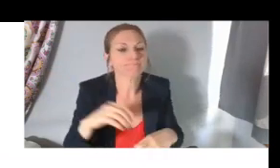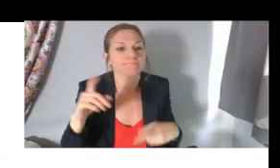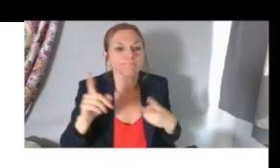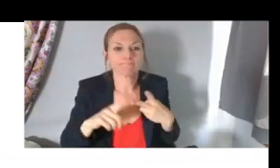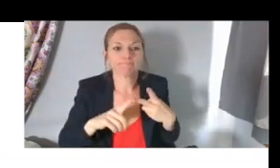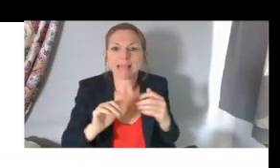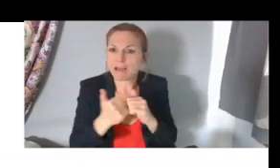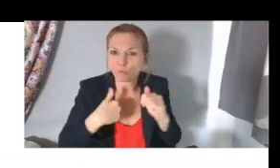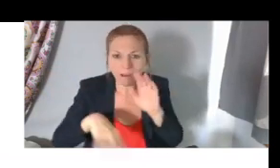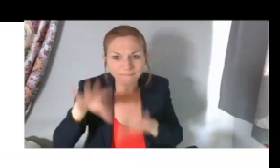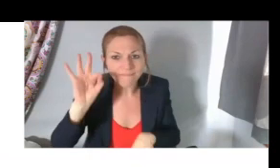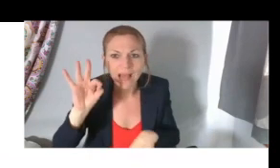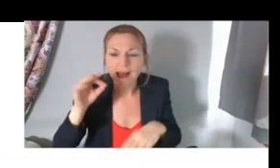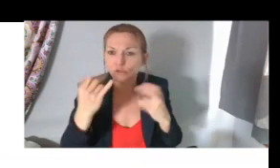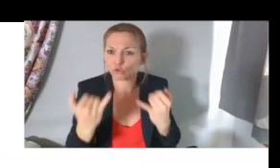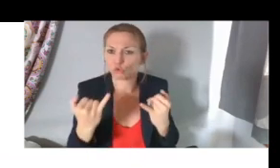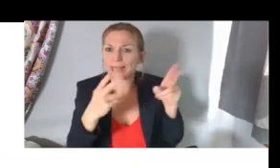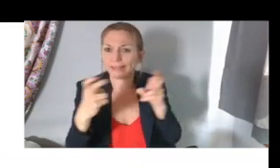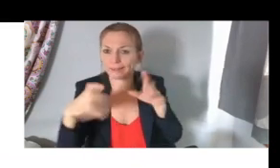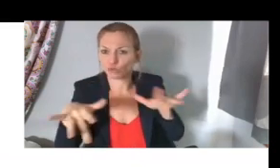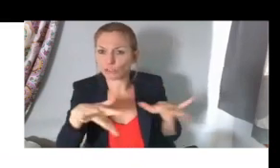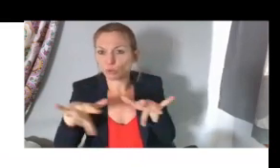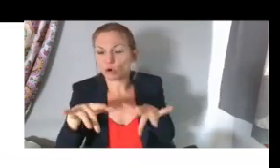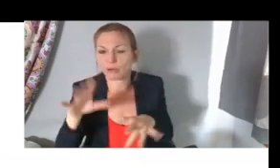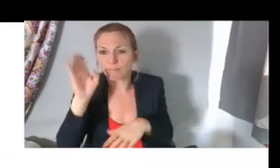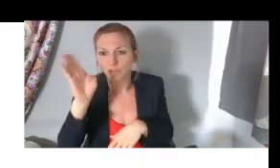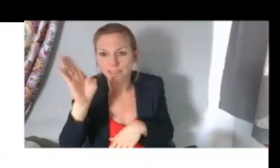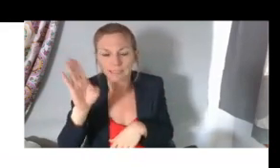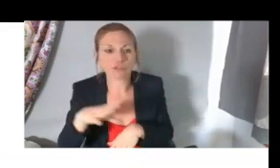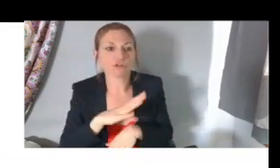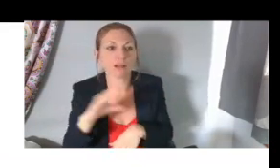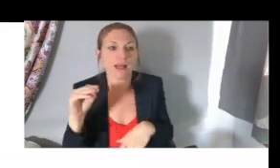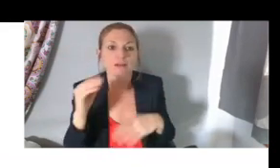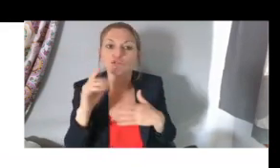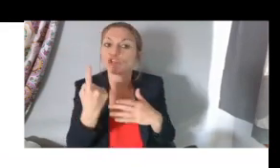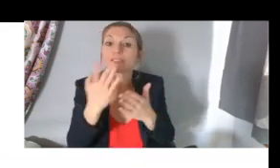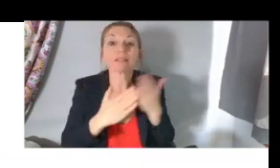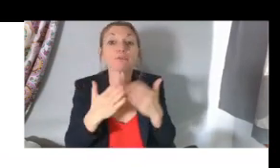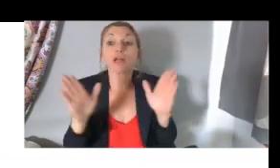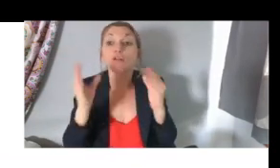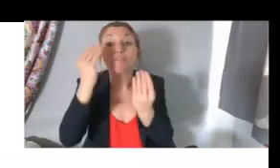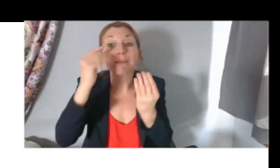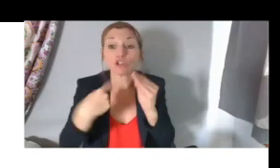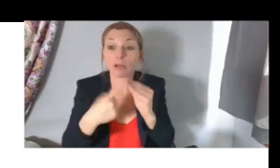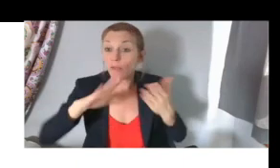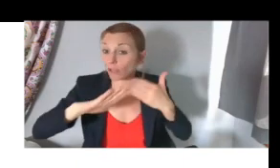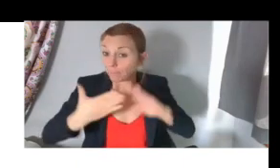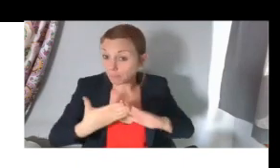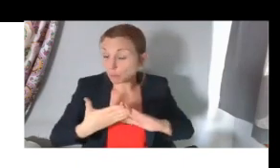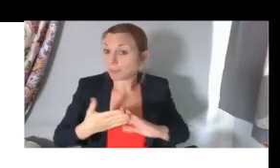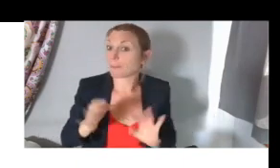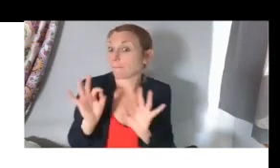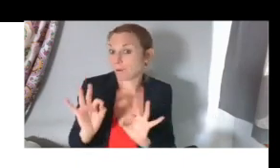this presentation, and general information about the community. And so this here